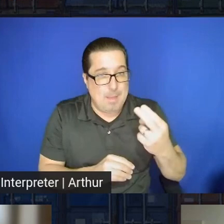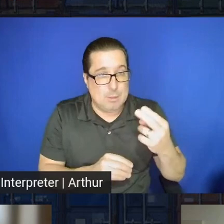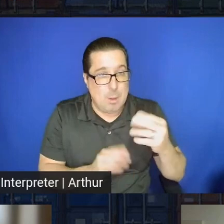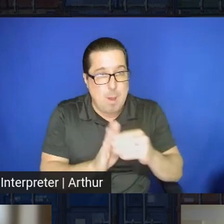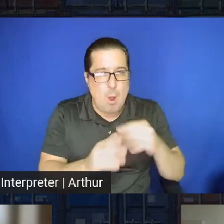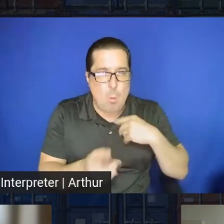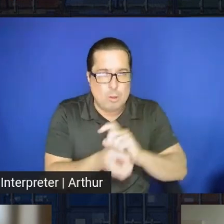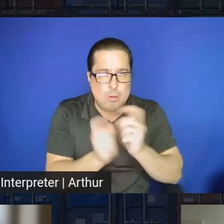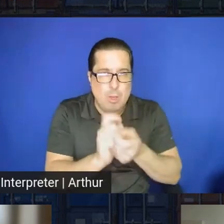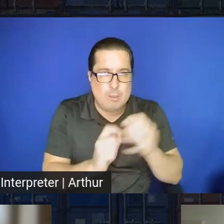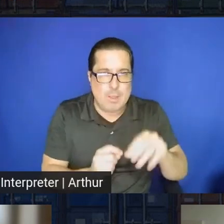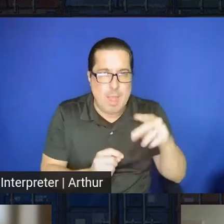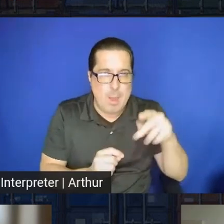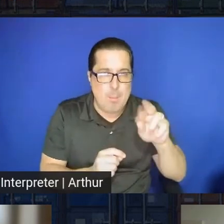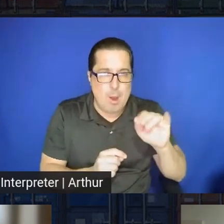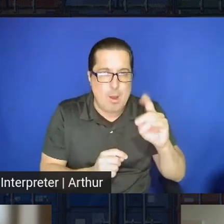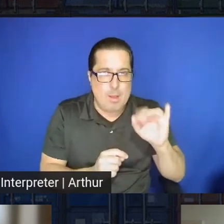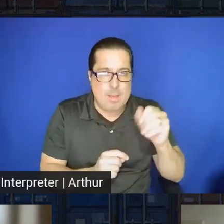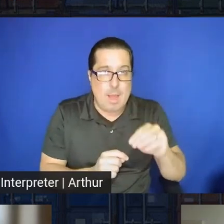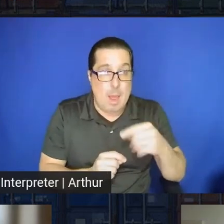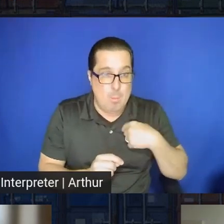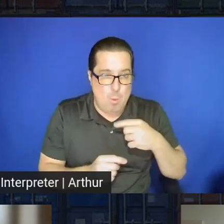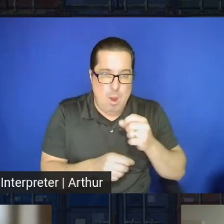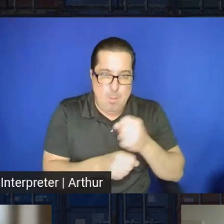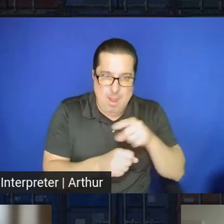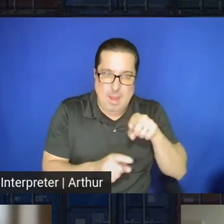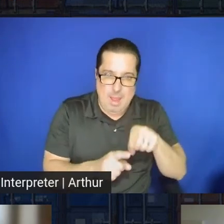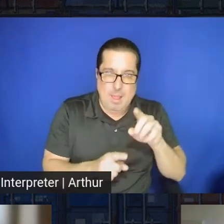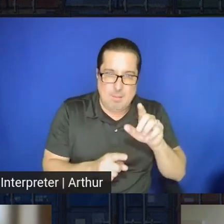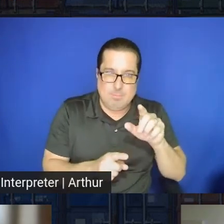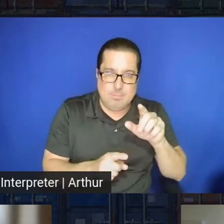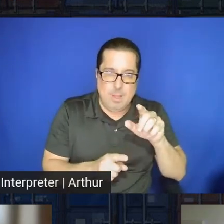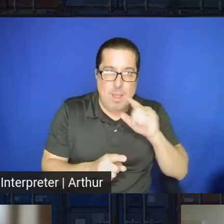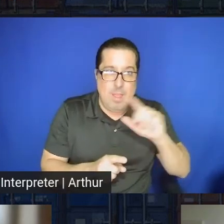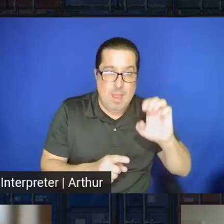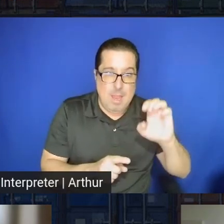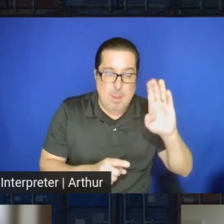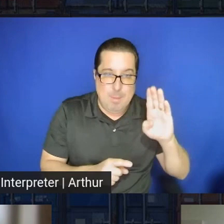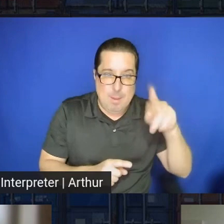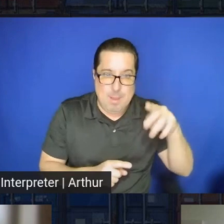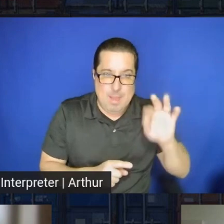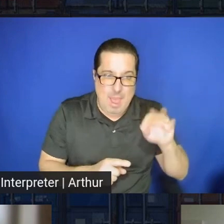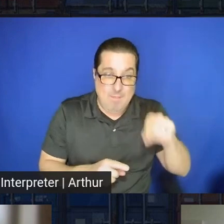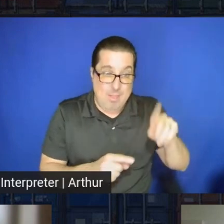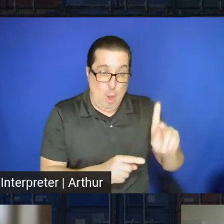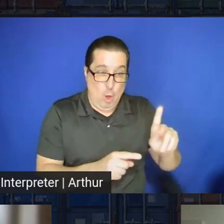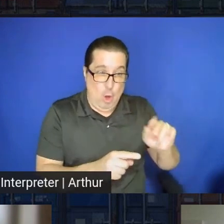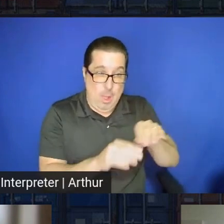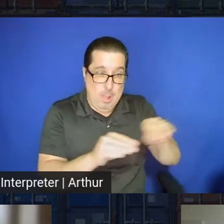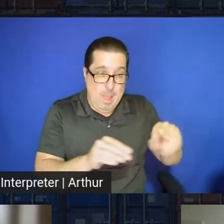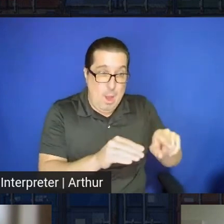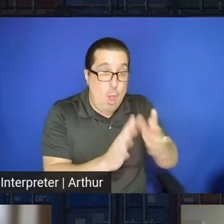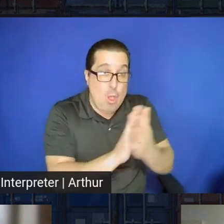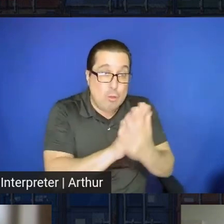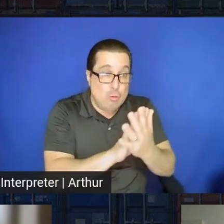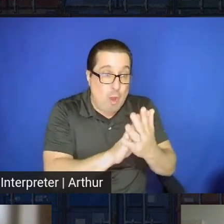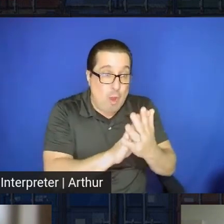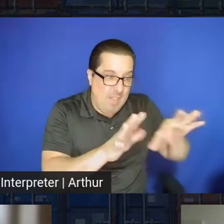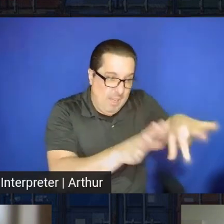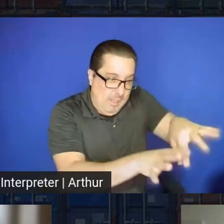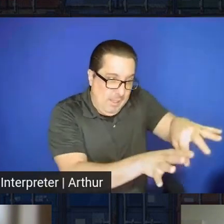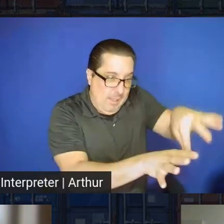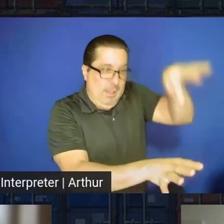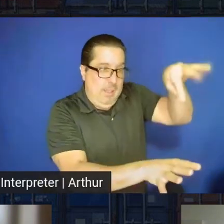right? We're basically leveraging eBPF at the kernel layer to basically take the traffic out of the socket from the